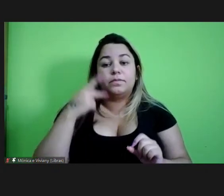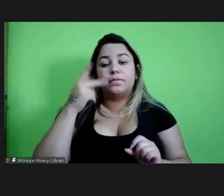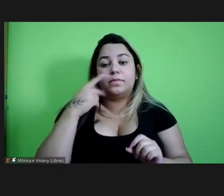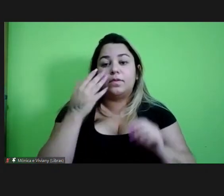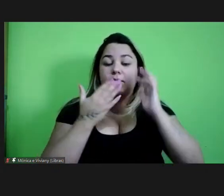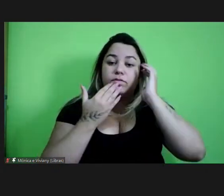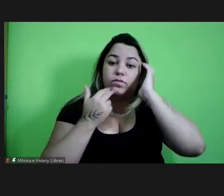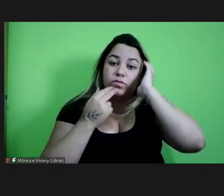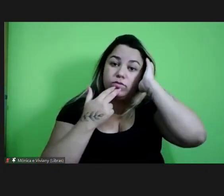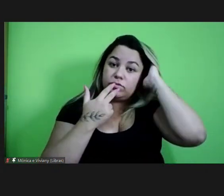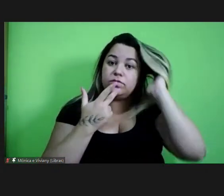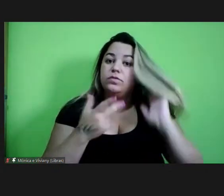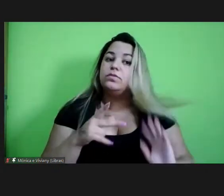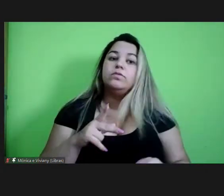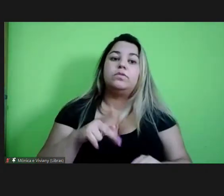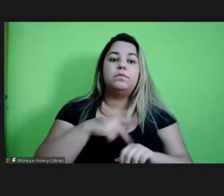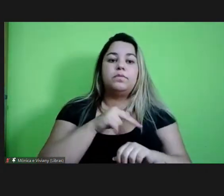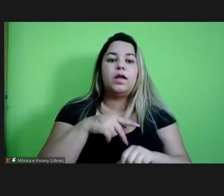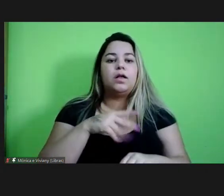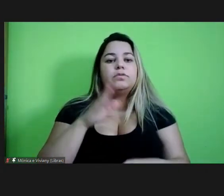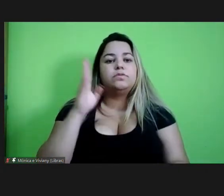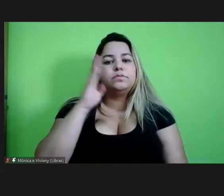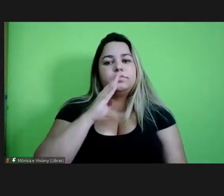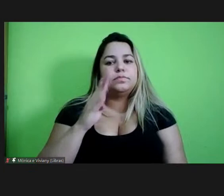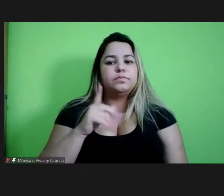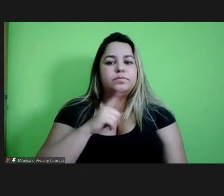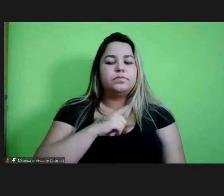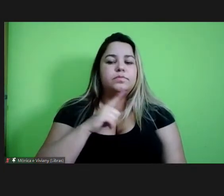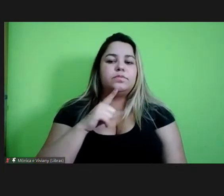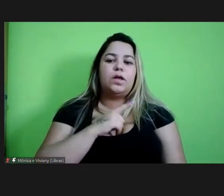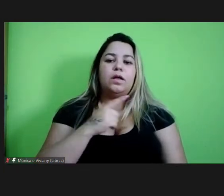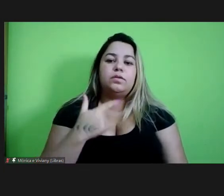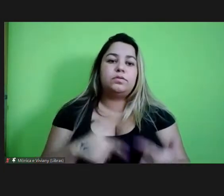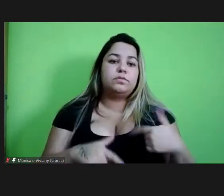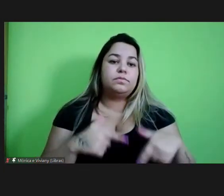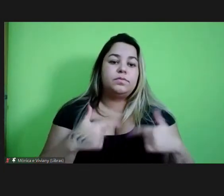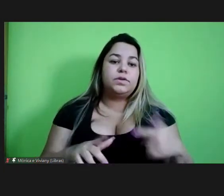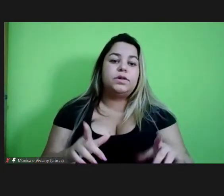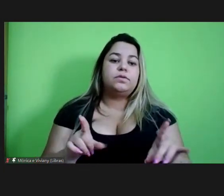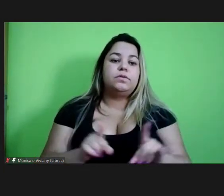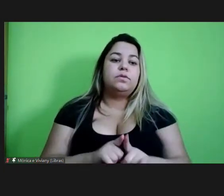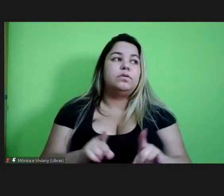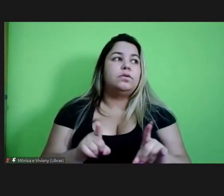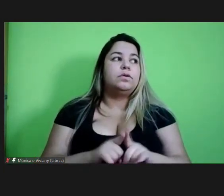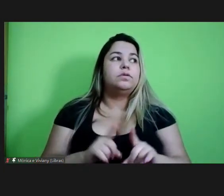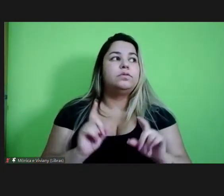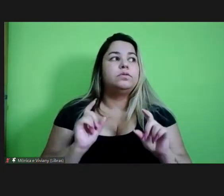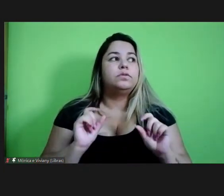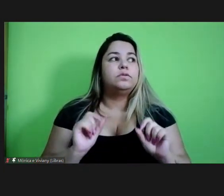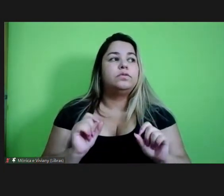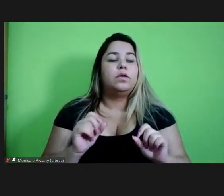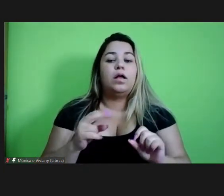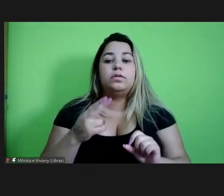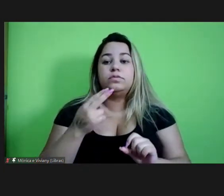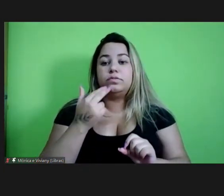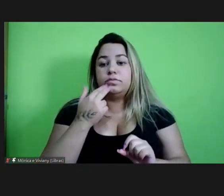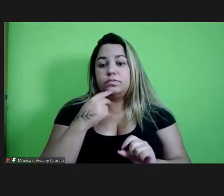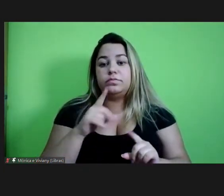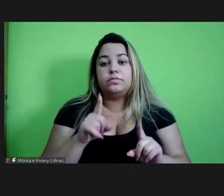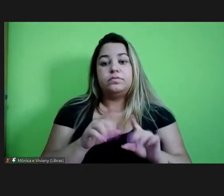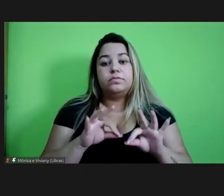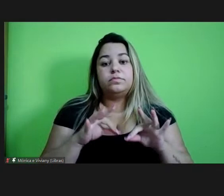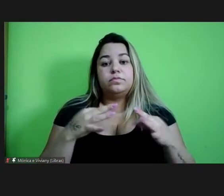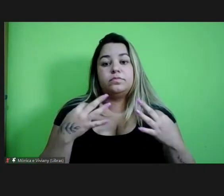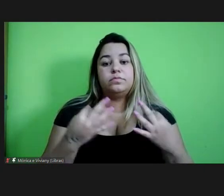that the policy for food and nutrition here in Brazil, we have a privilege to work this in the primary aspect.